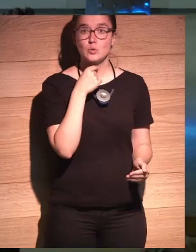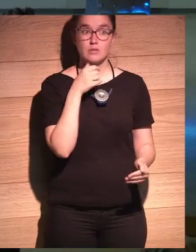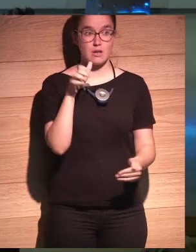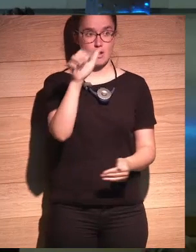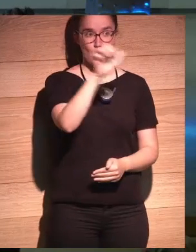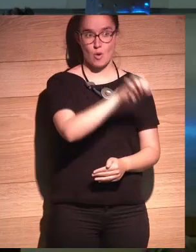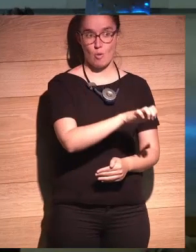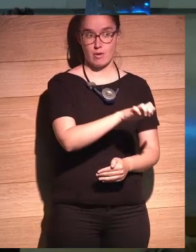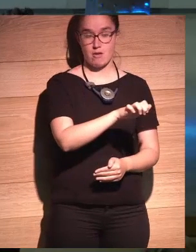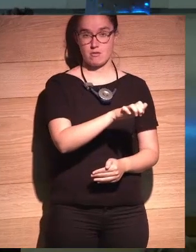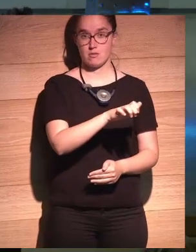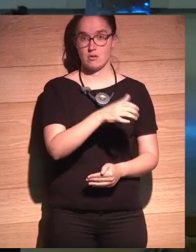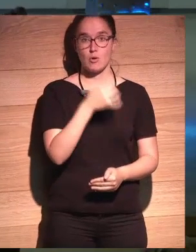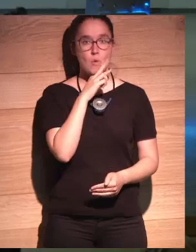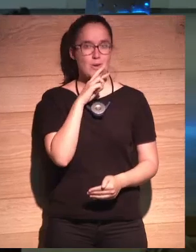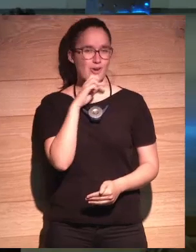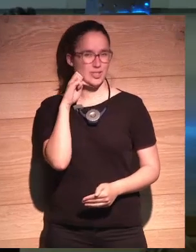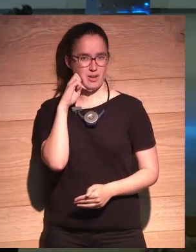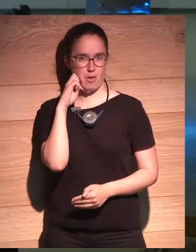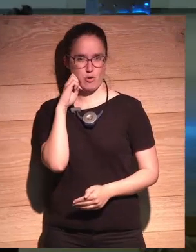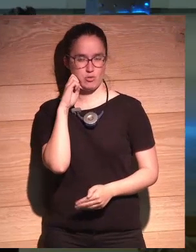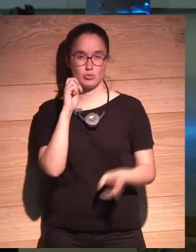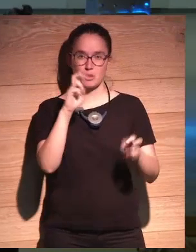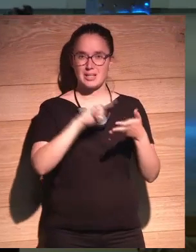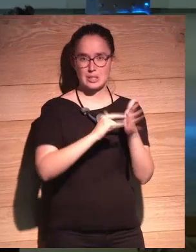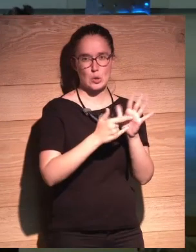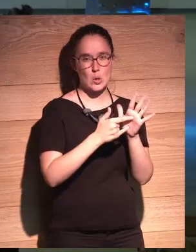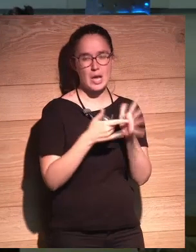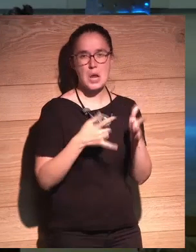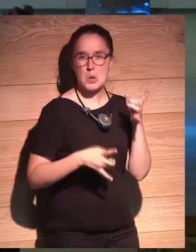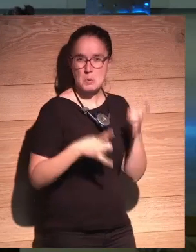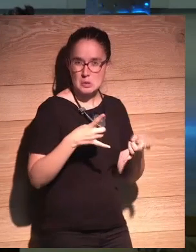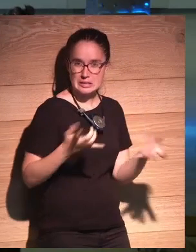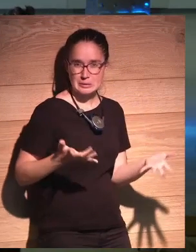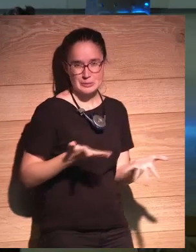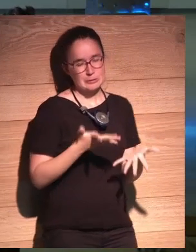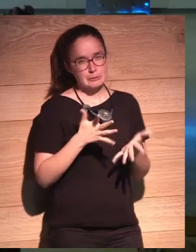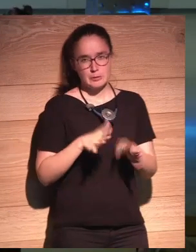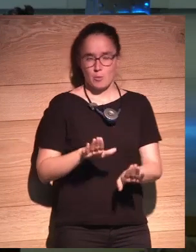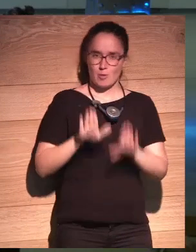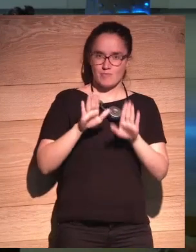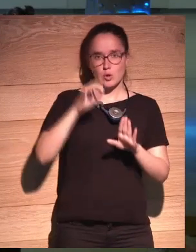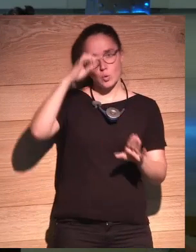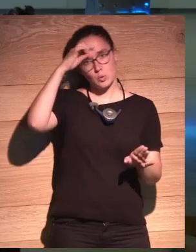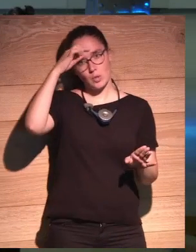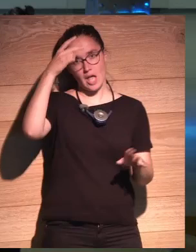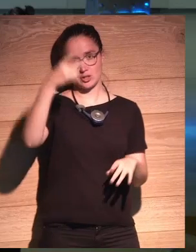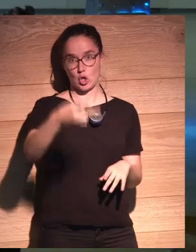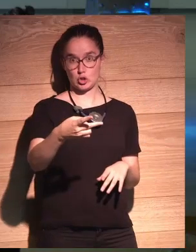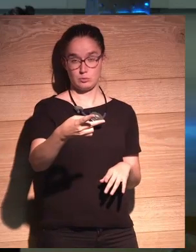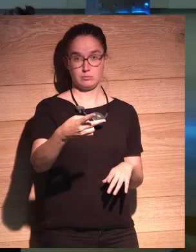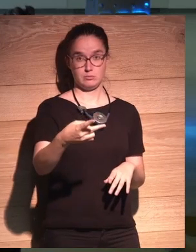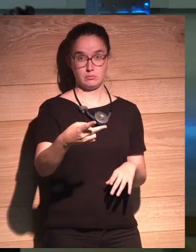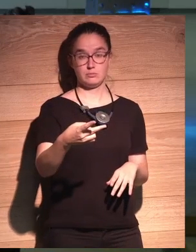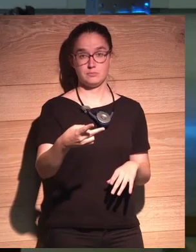they are moved for that. And in Europe, we're quite conservative with everything that has to do with technology, robotics, etc. There are two